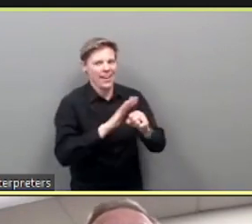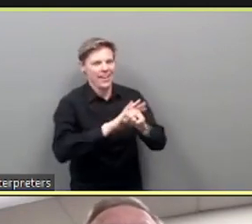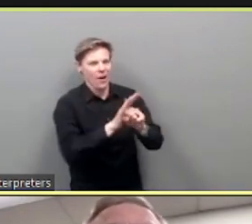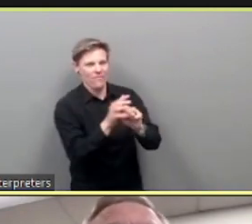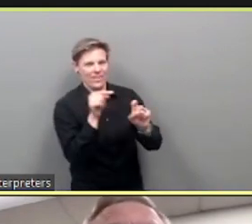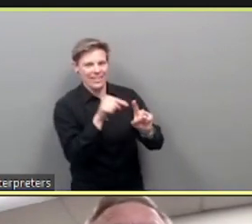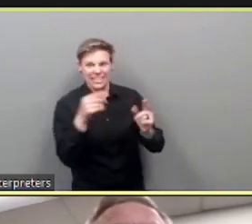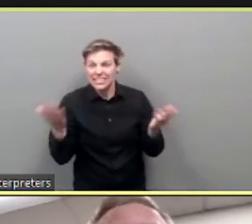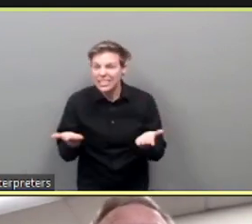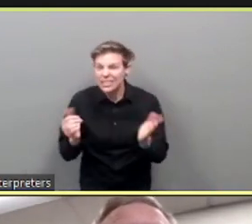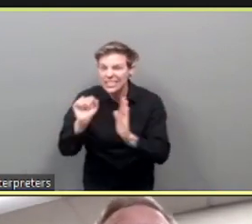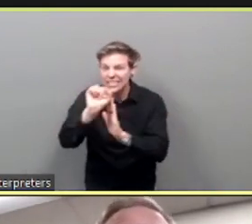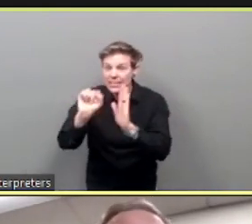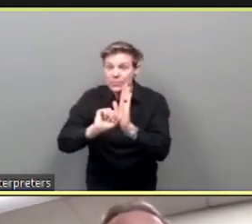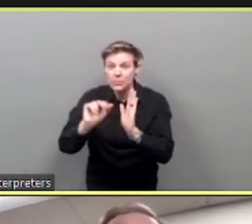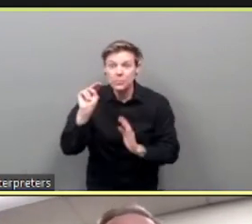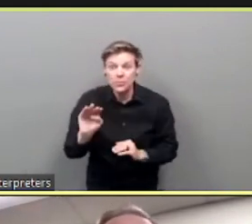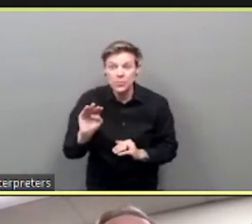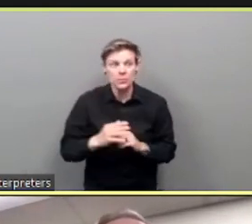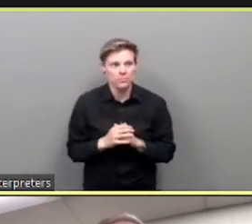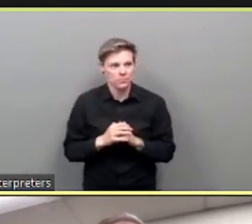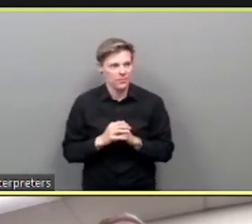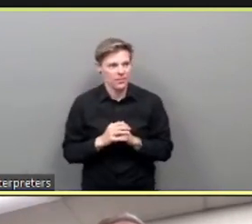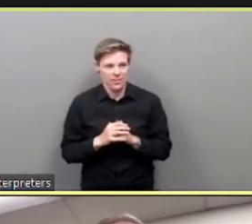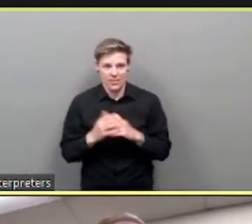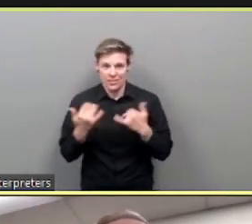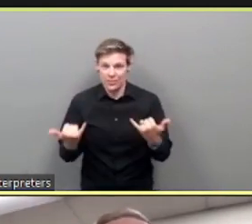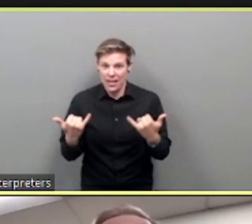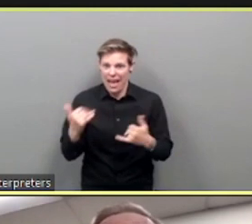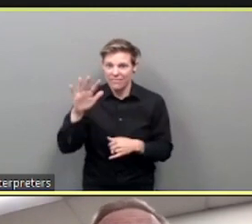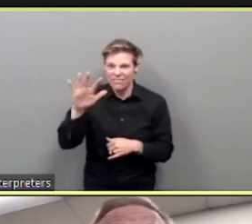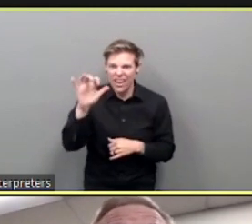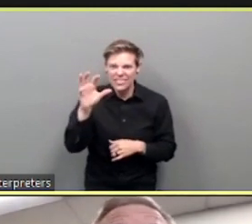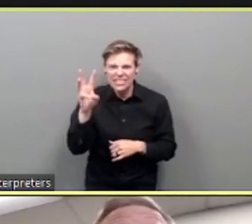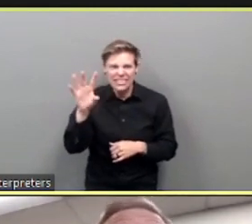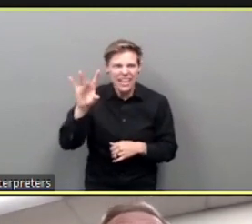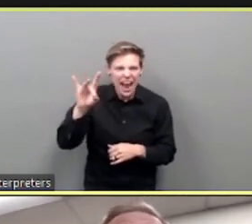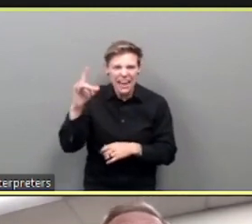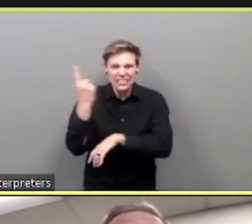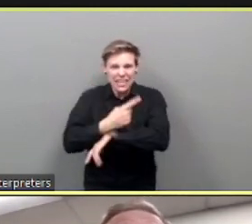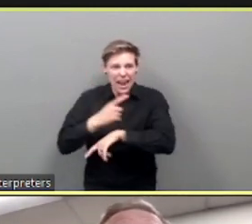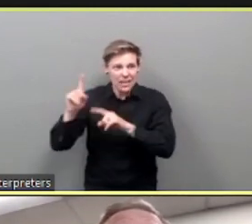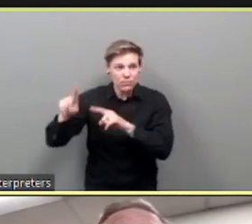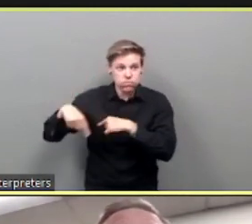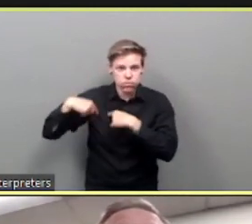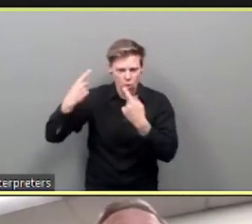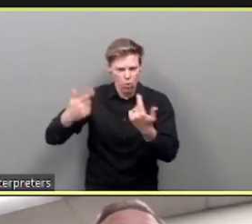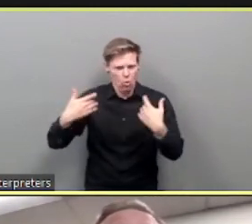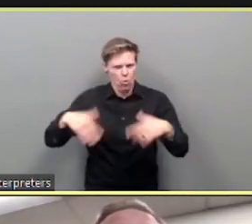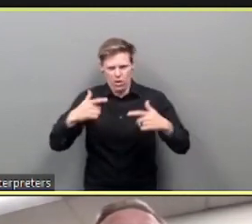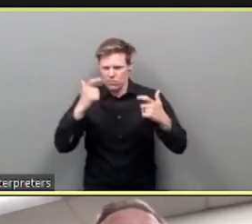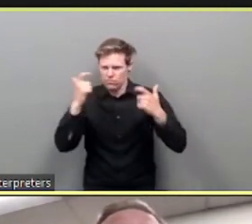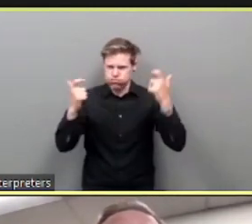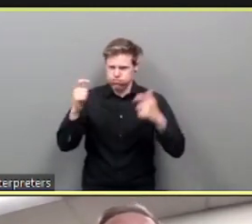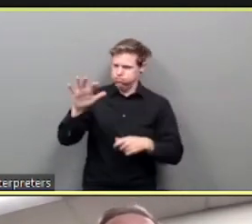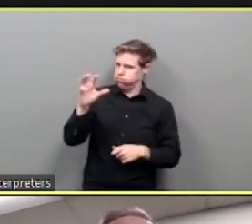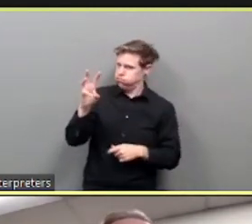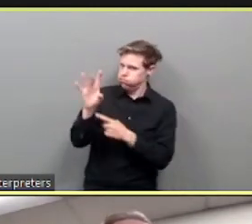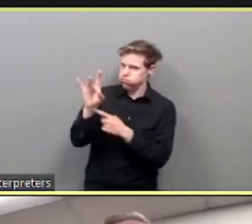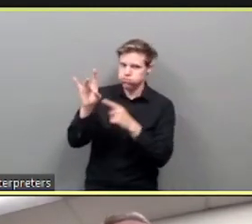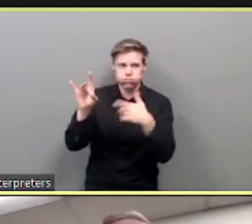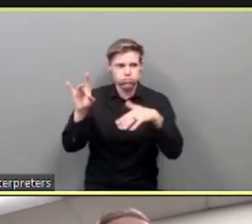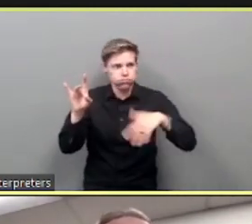day 568 is a pretty big number. We've been at this a really long